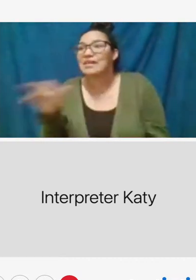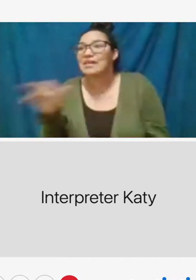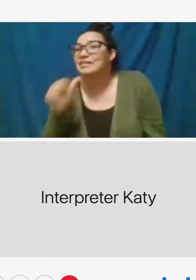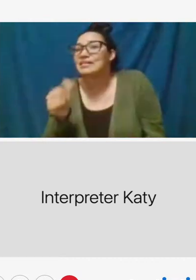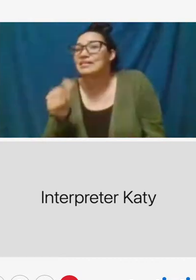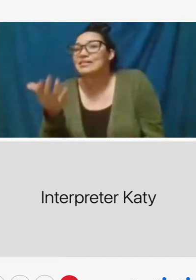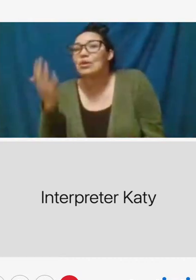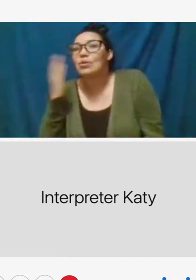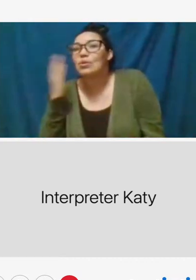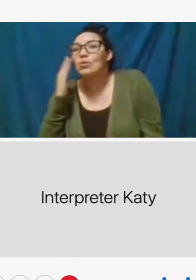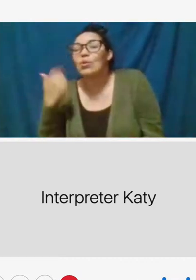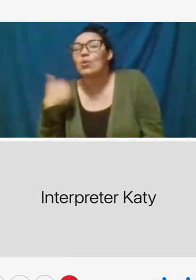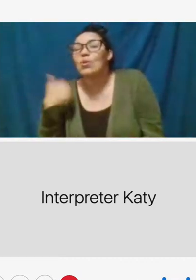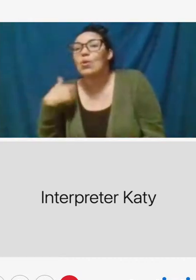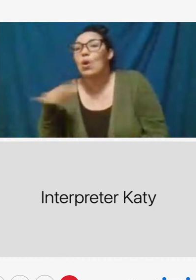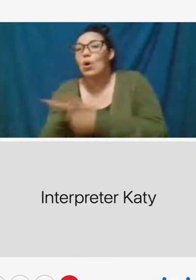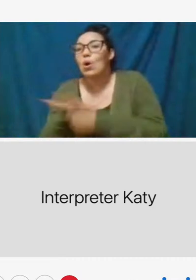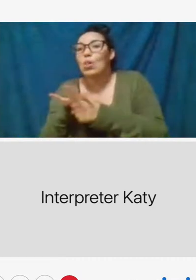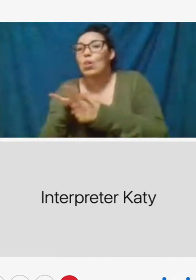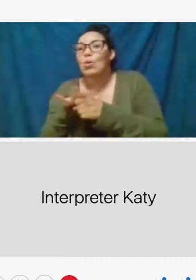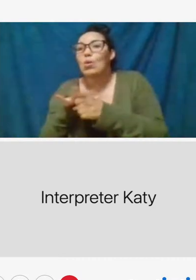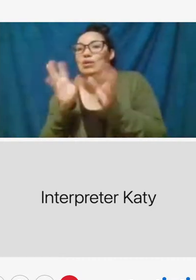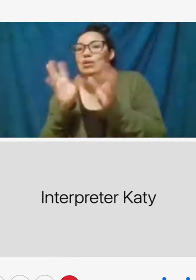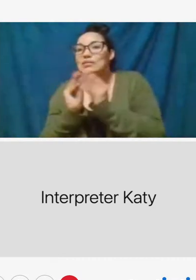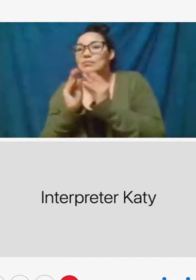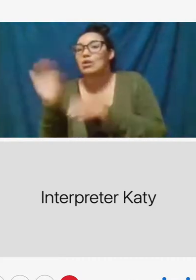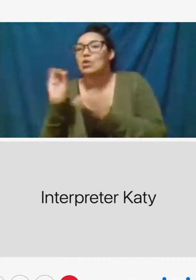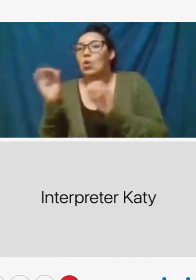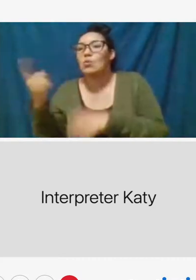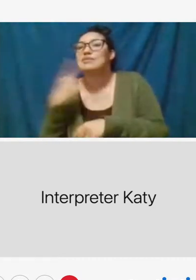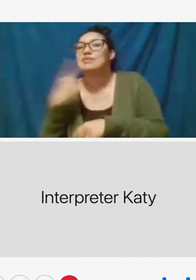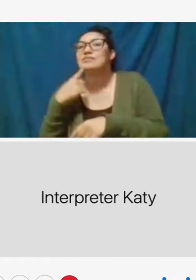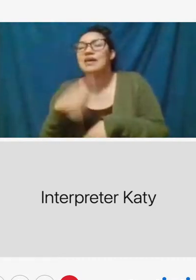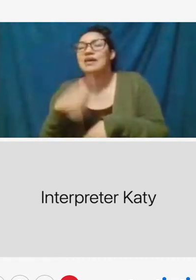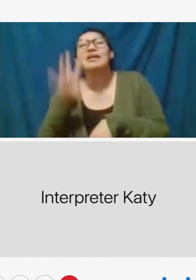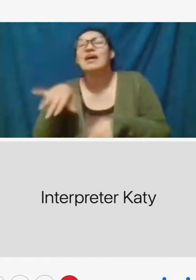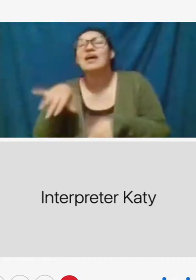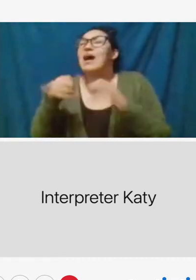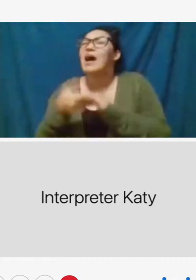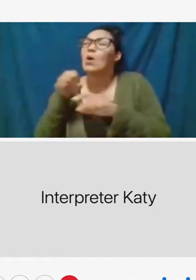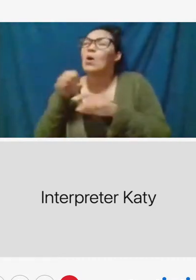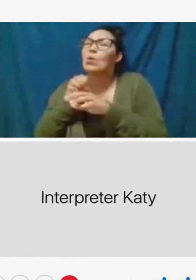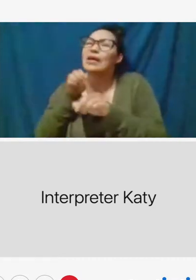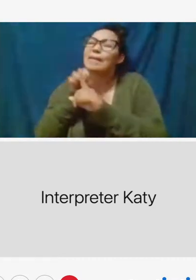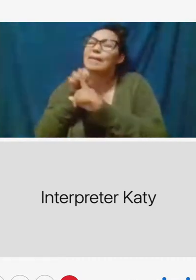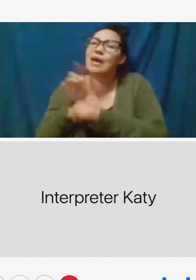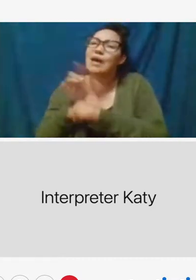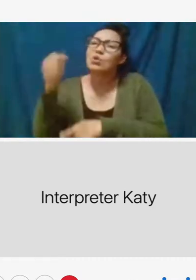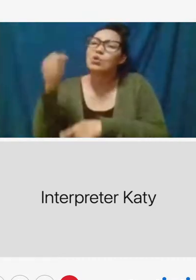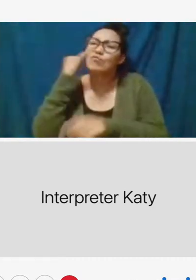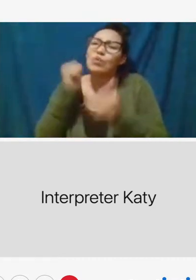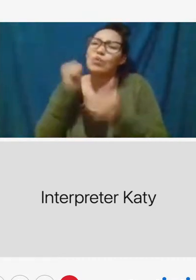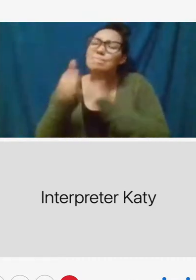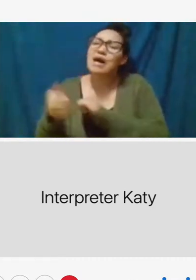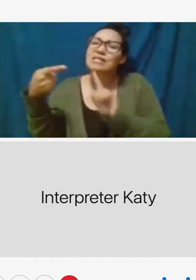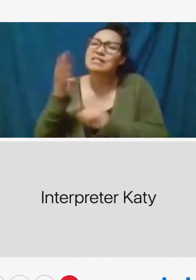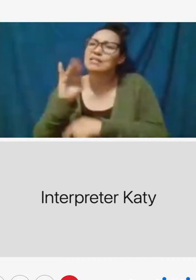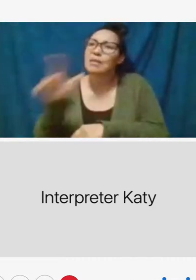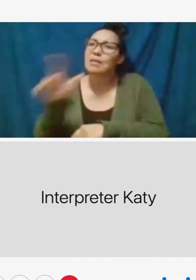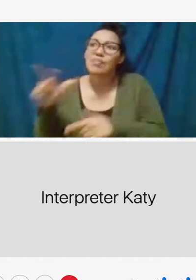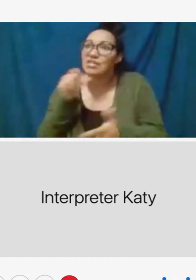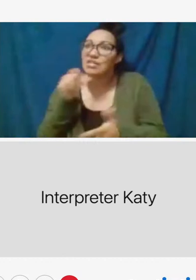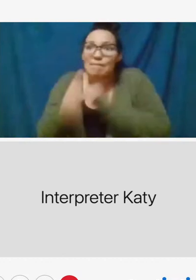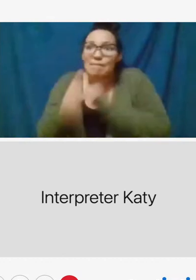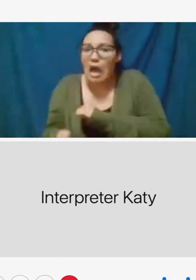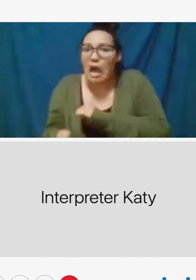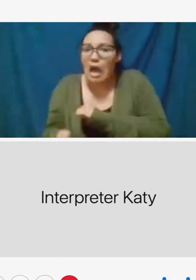assembly nobody came to us and said how is this going to impact you if we pass this bill they just passed it and we're